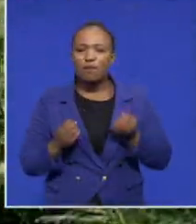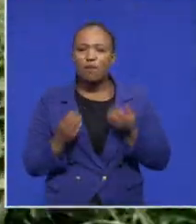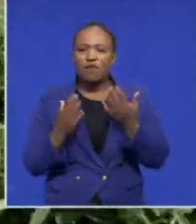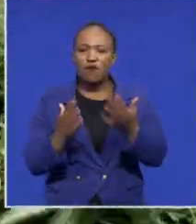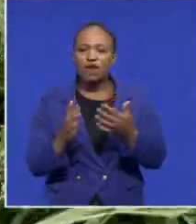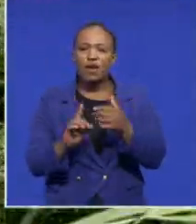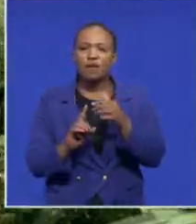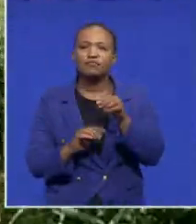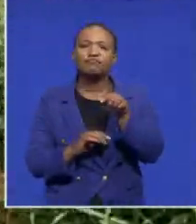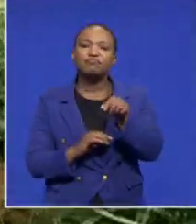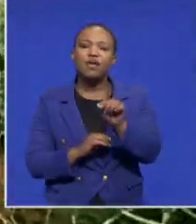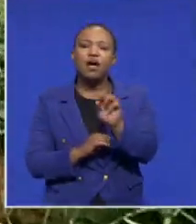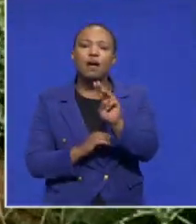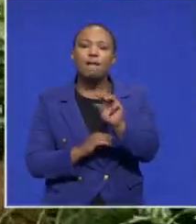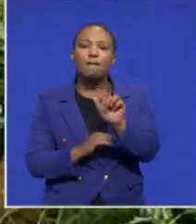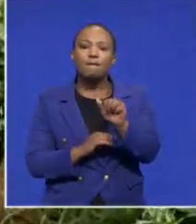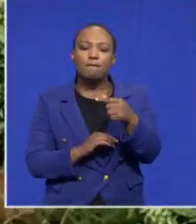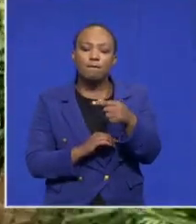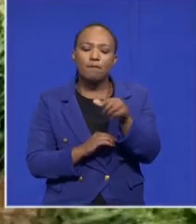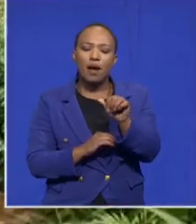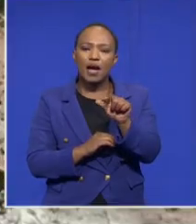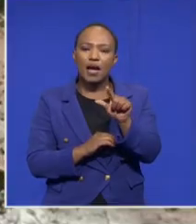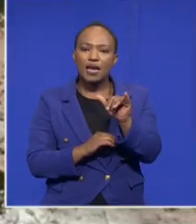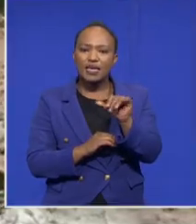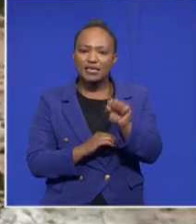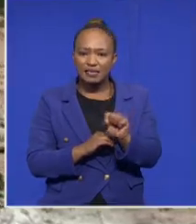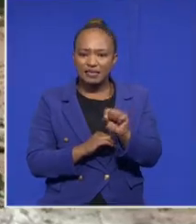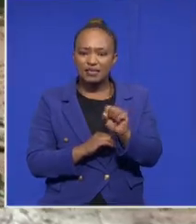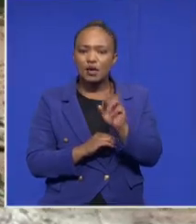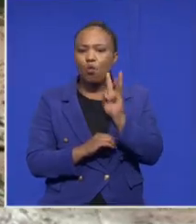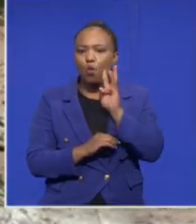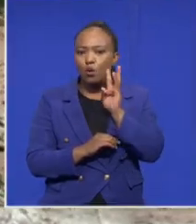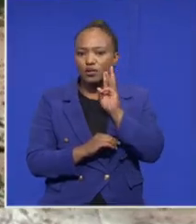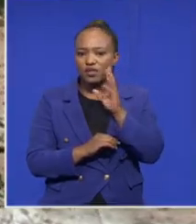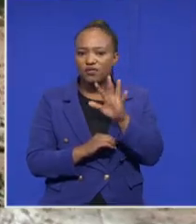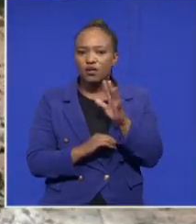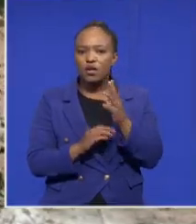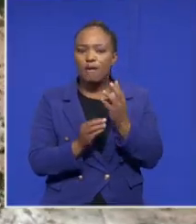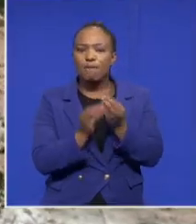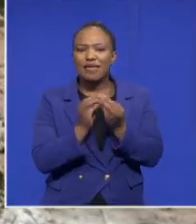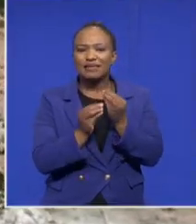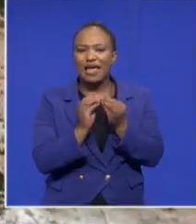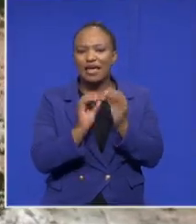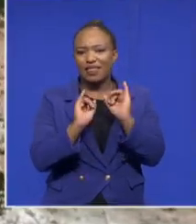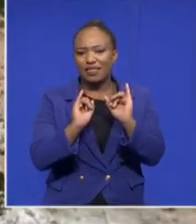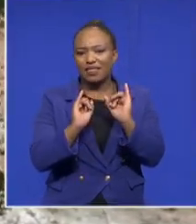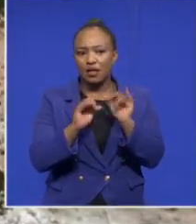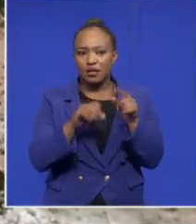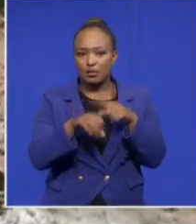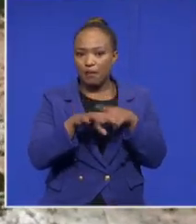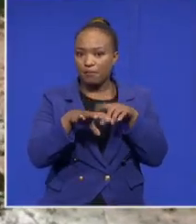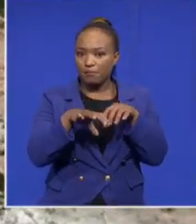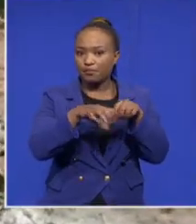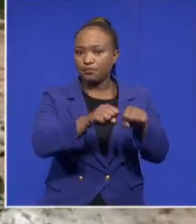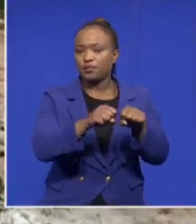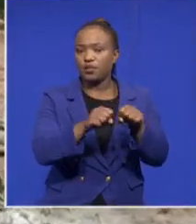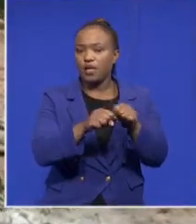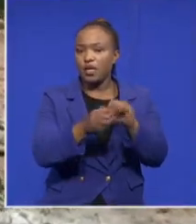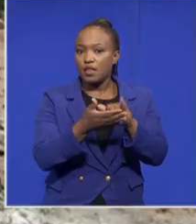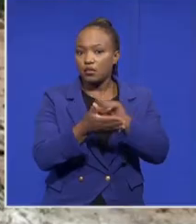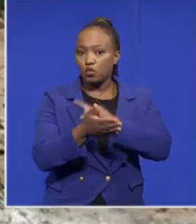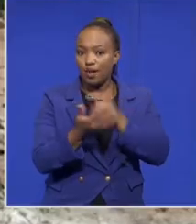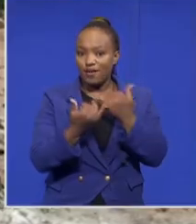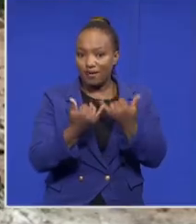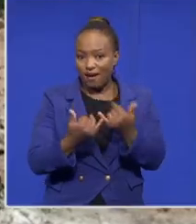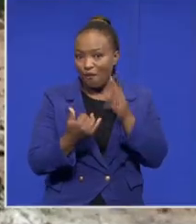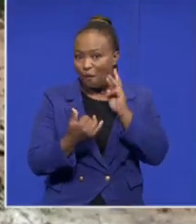four water and sanitation plants were poorly maintained when they took over, hence water provision challenges.